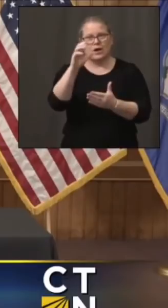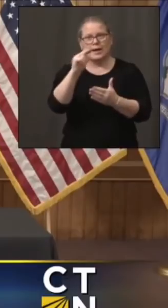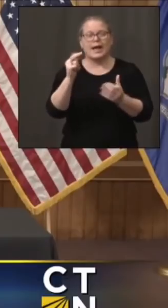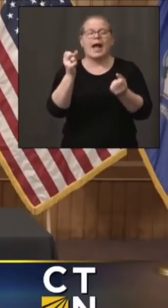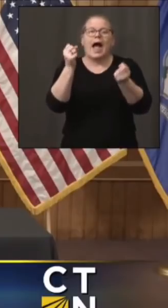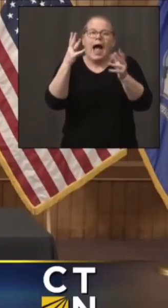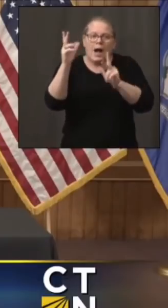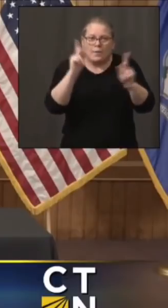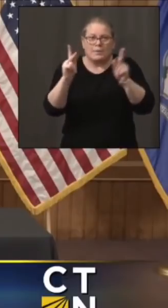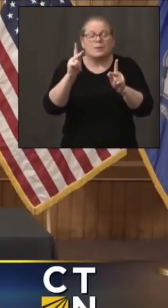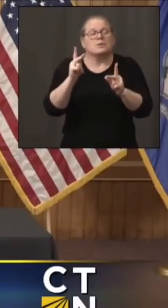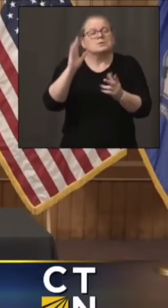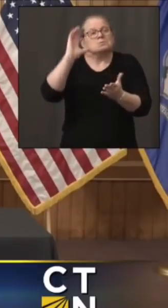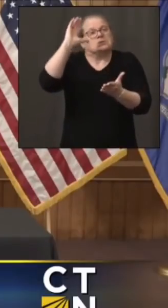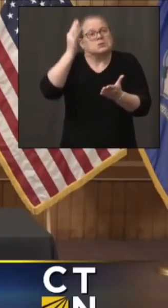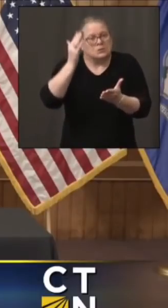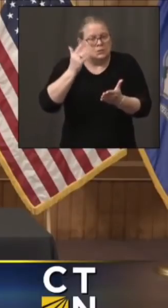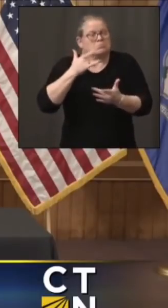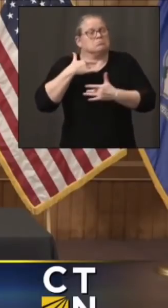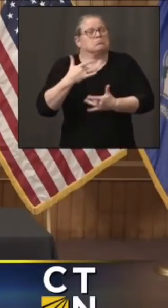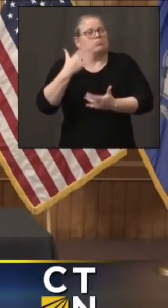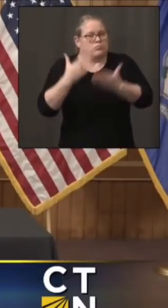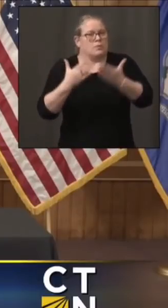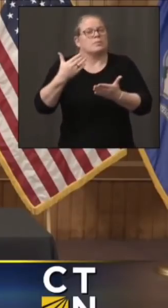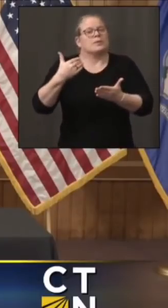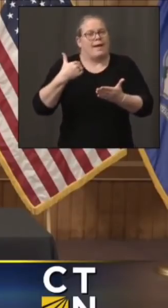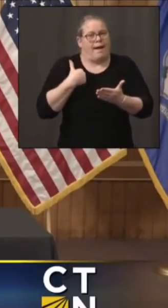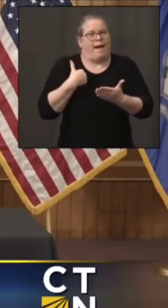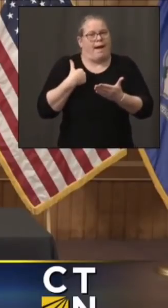likely to have had COVID.